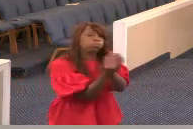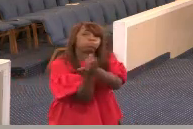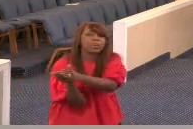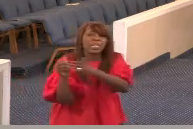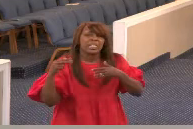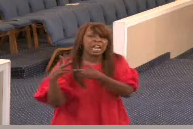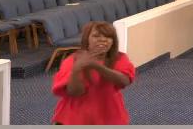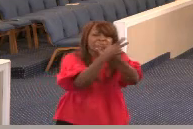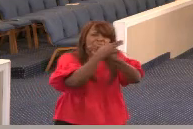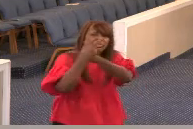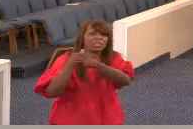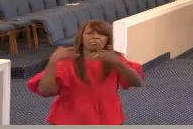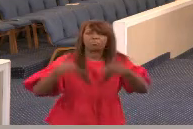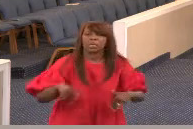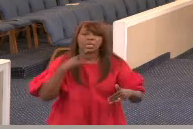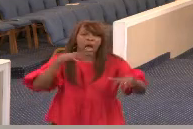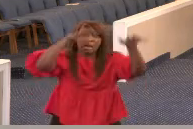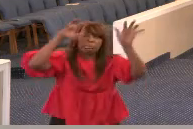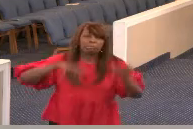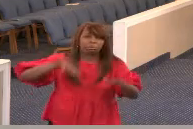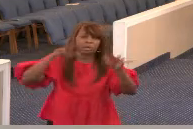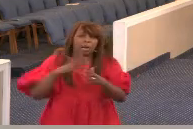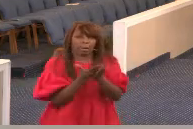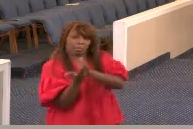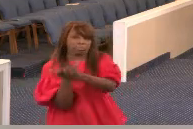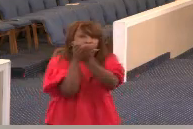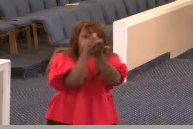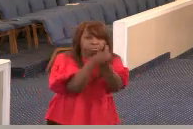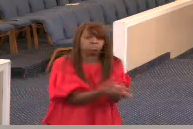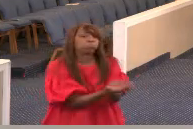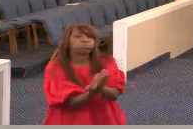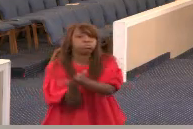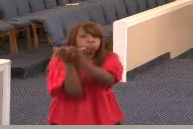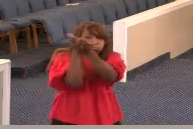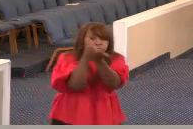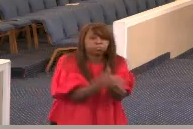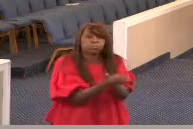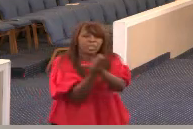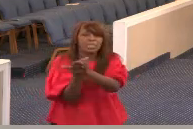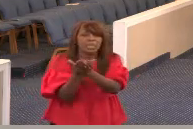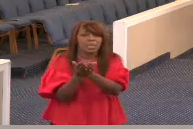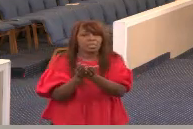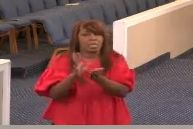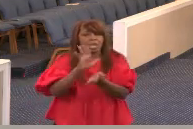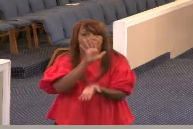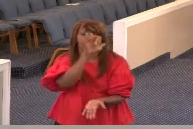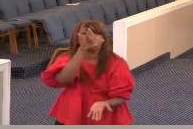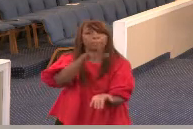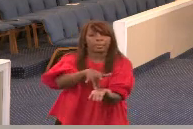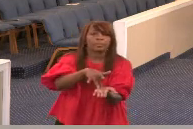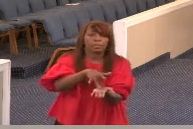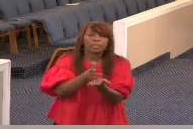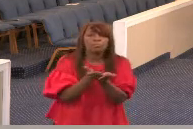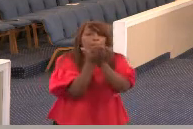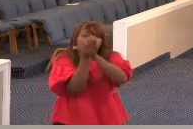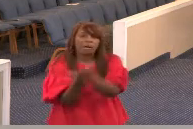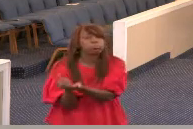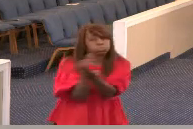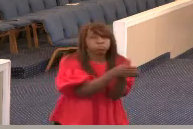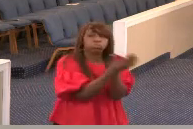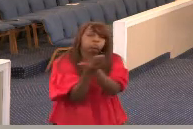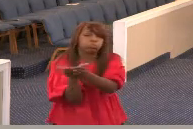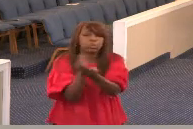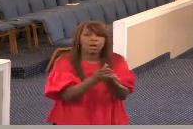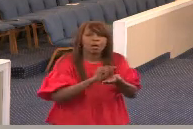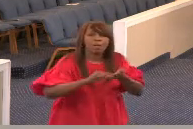Hurricane gale force winds, massive storm. They found themselves in the midst. It got so bad